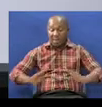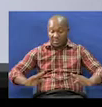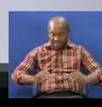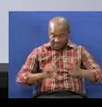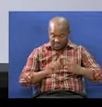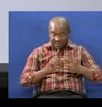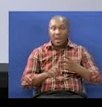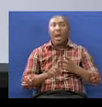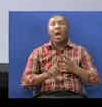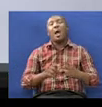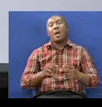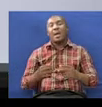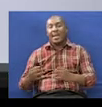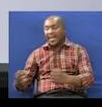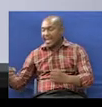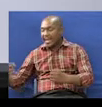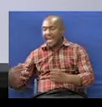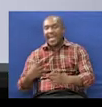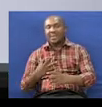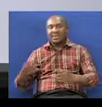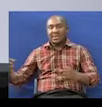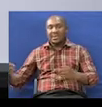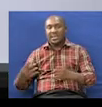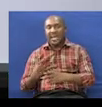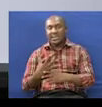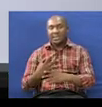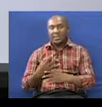we have base, we have gas hole,